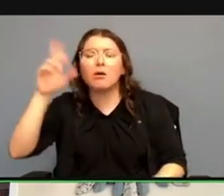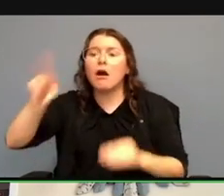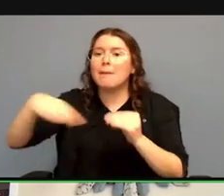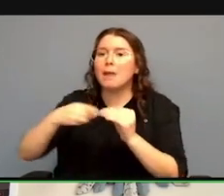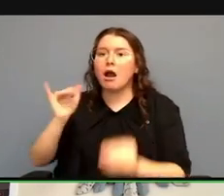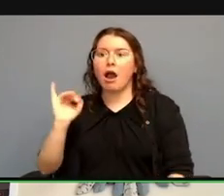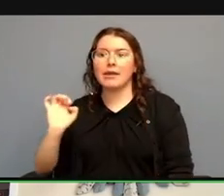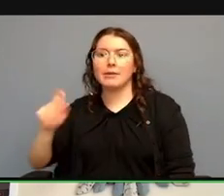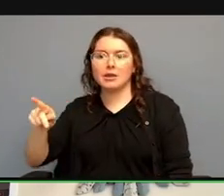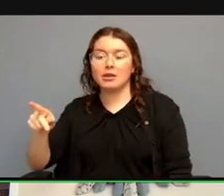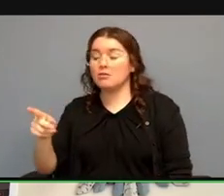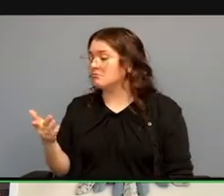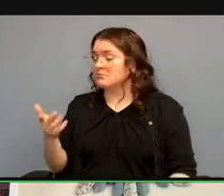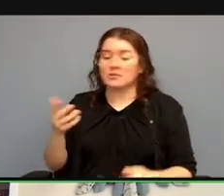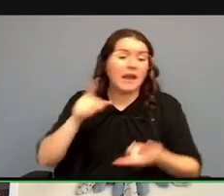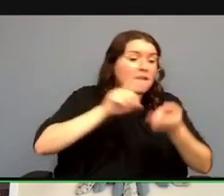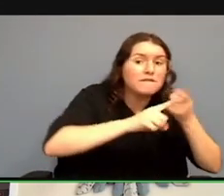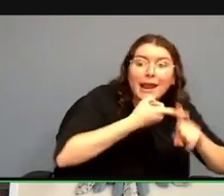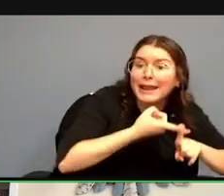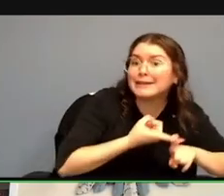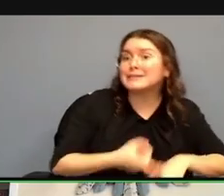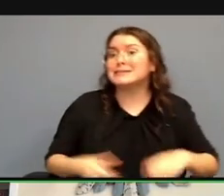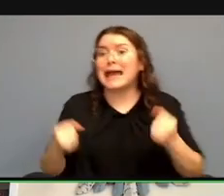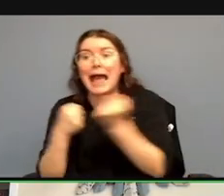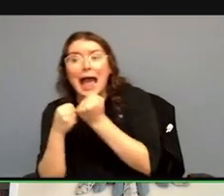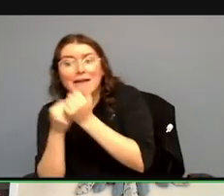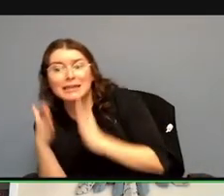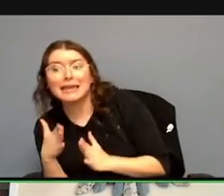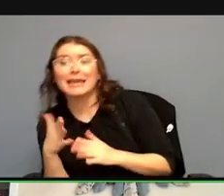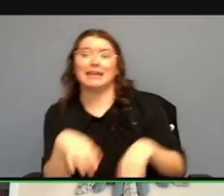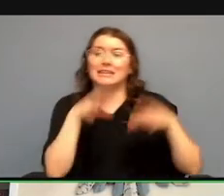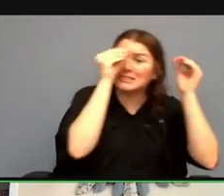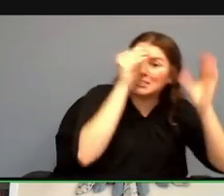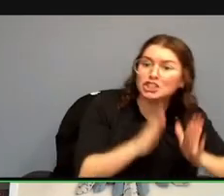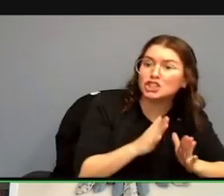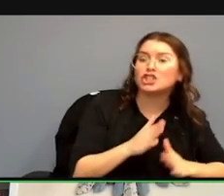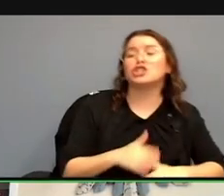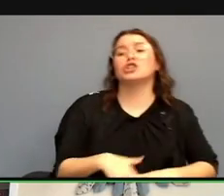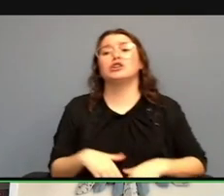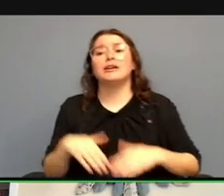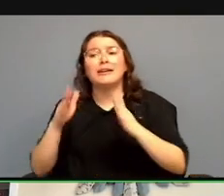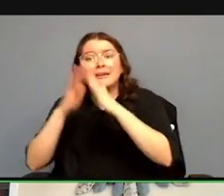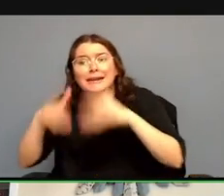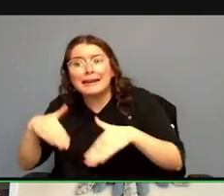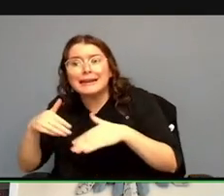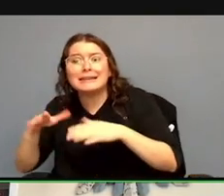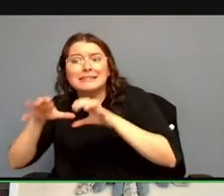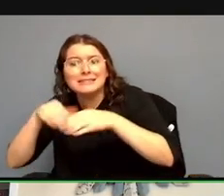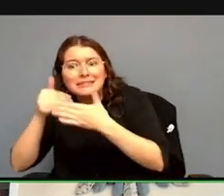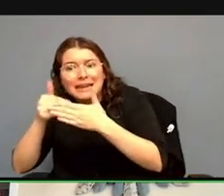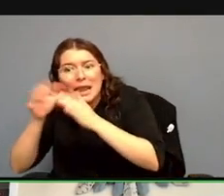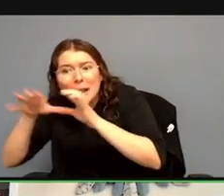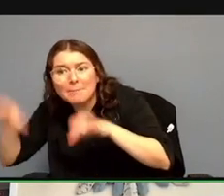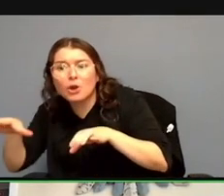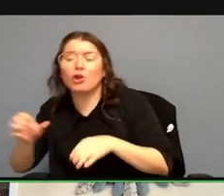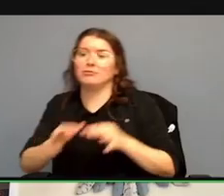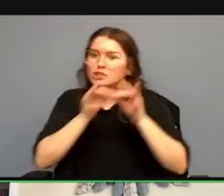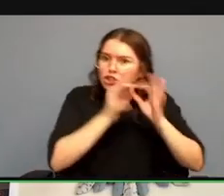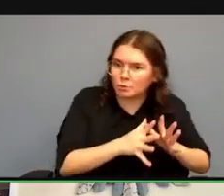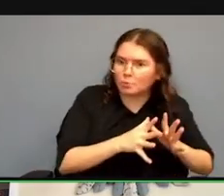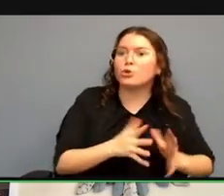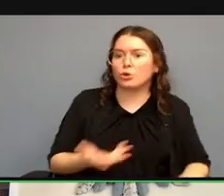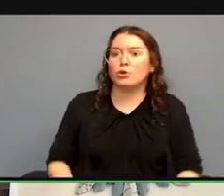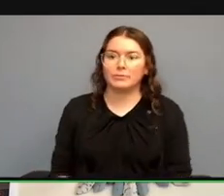IEP, whether that's a friend, an advocate, a teacher, a neighbor, and their interpreter. They can have one.